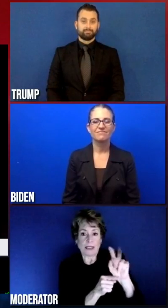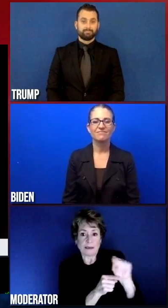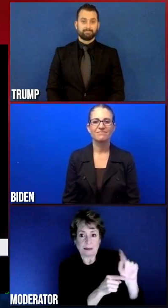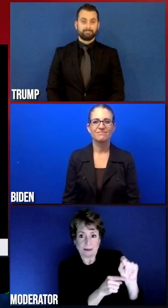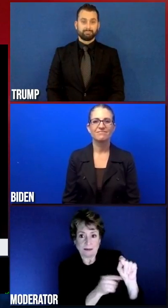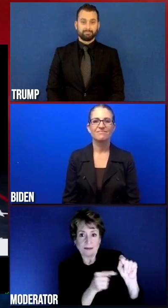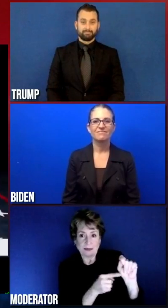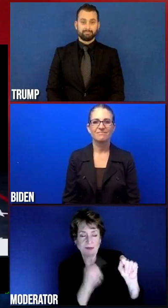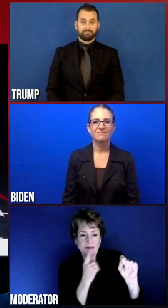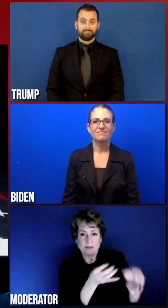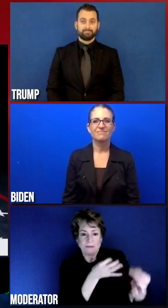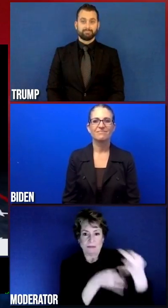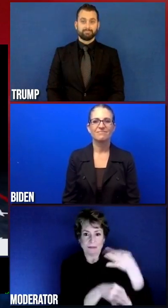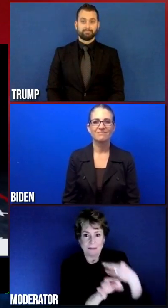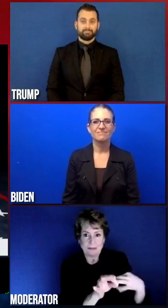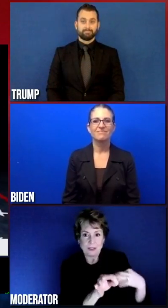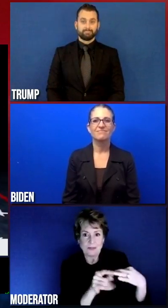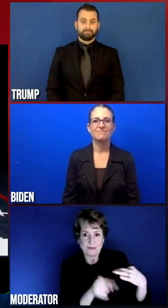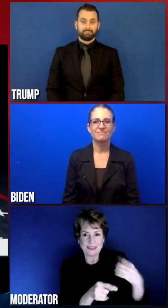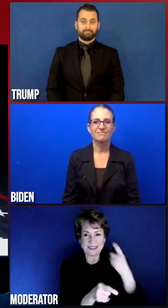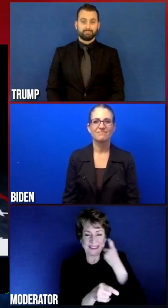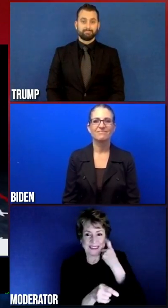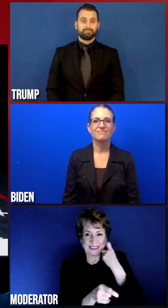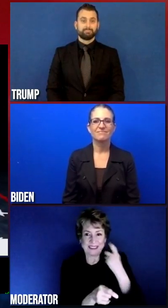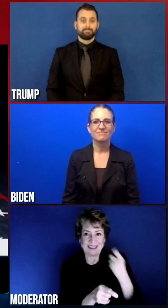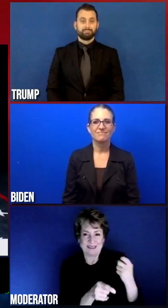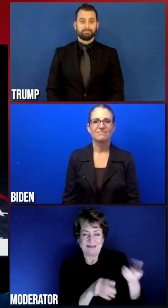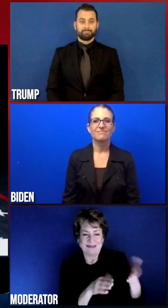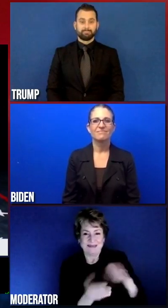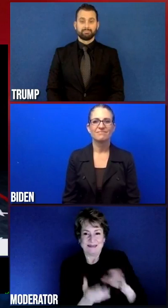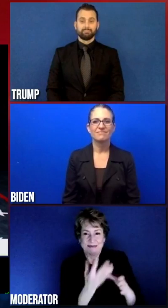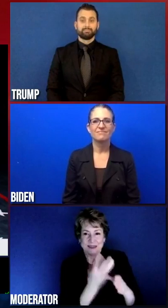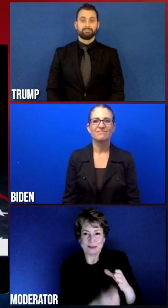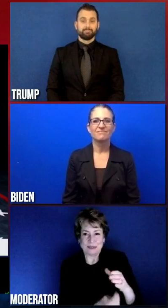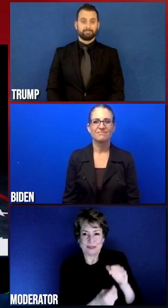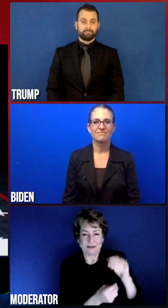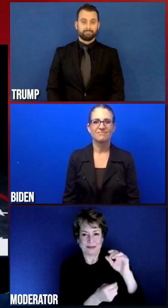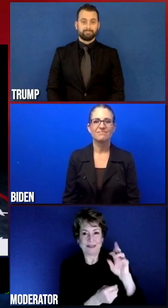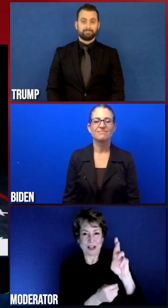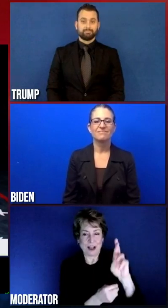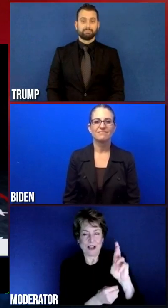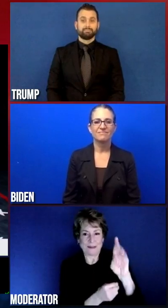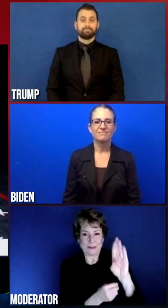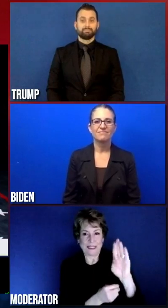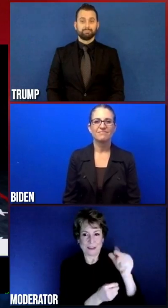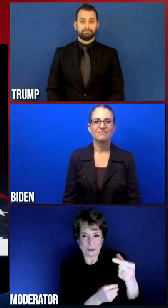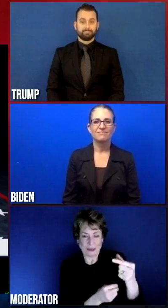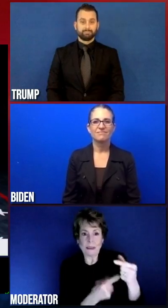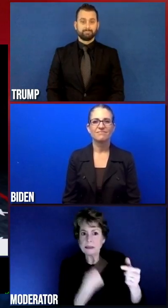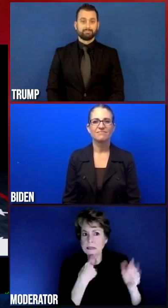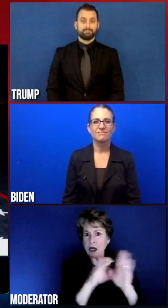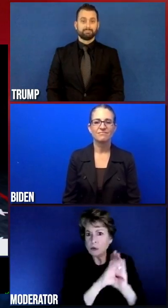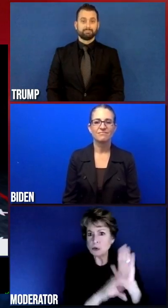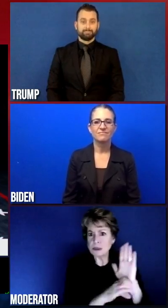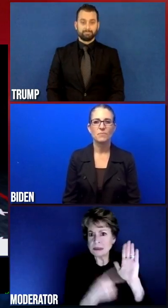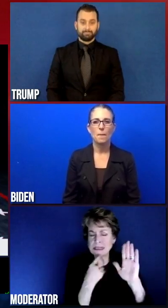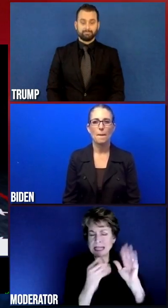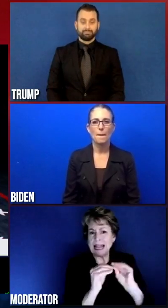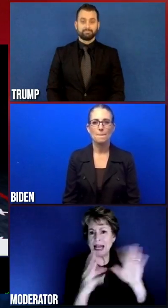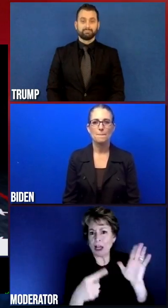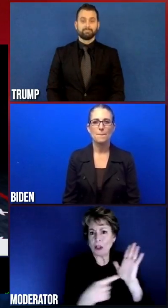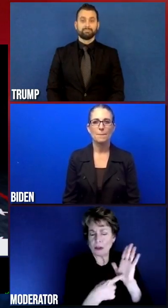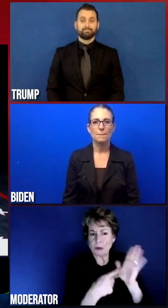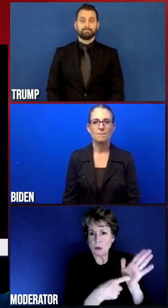the court. You say the Constitution is clear about your obligation and the Senate's to consider a nominee